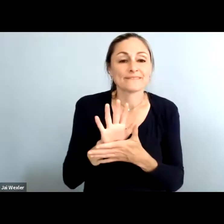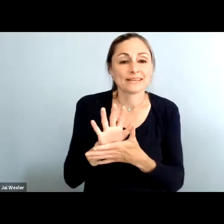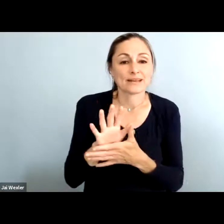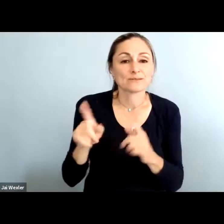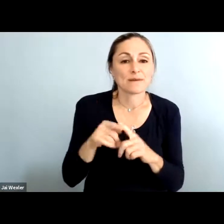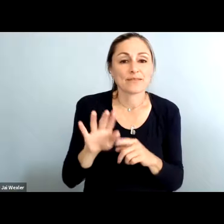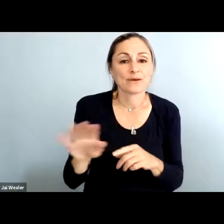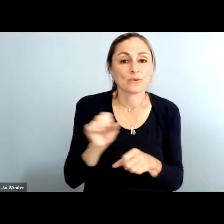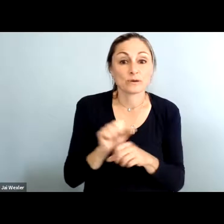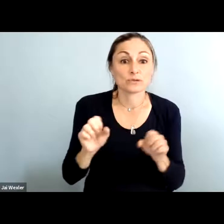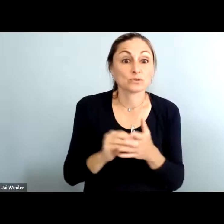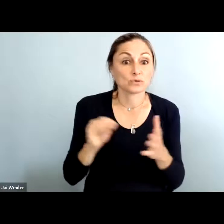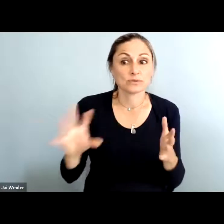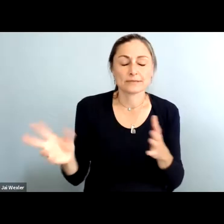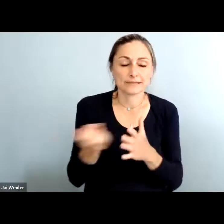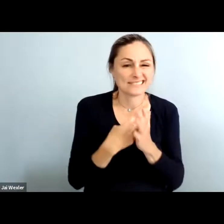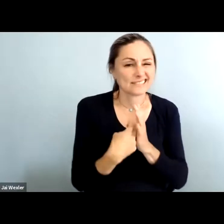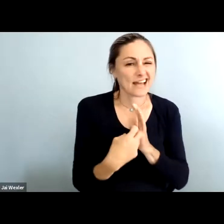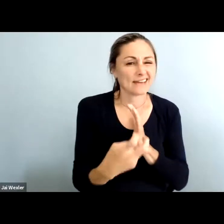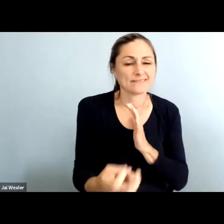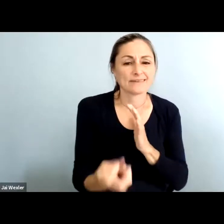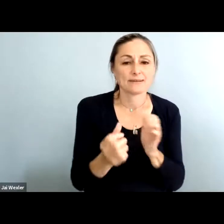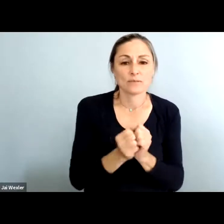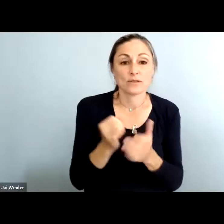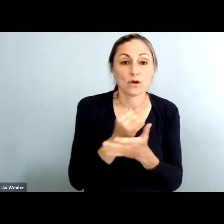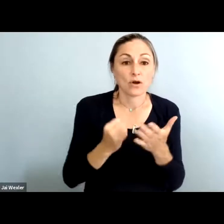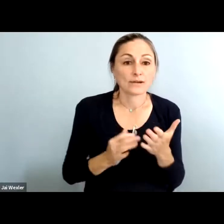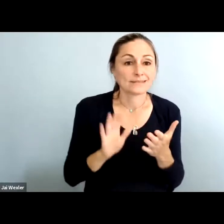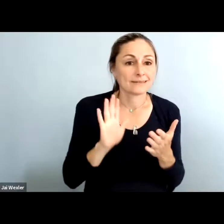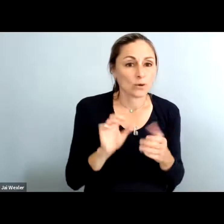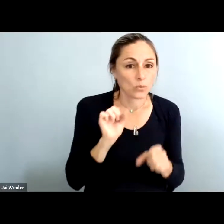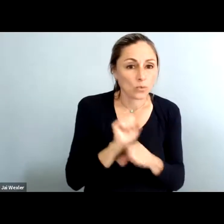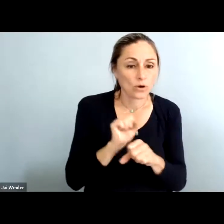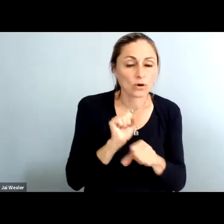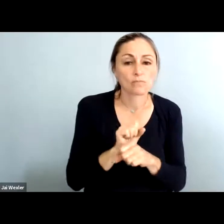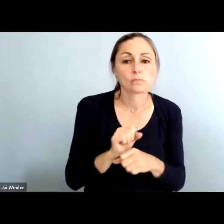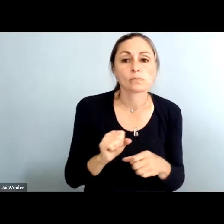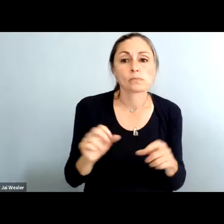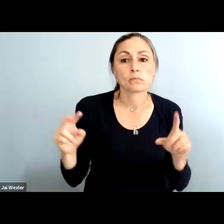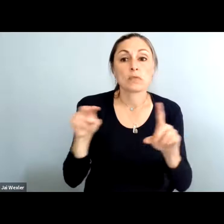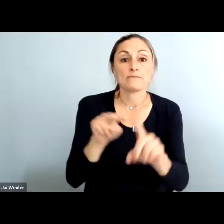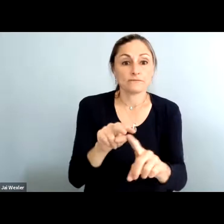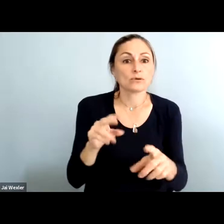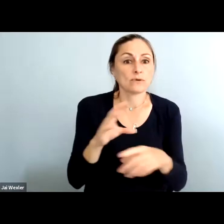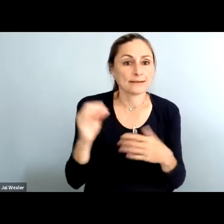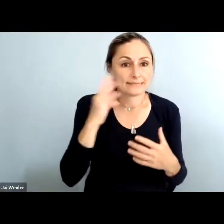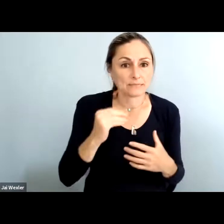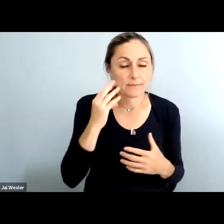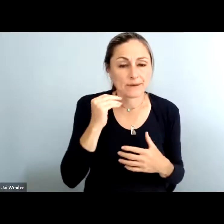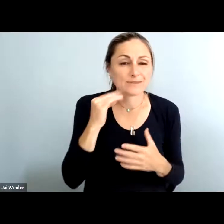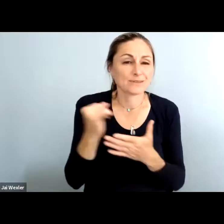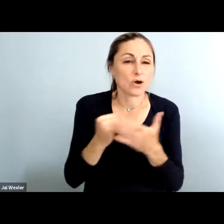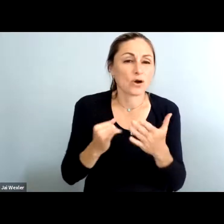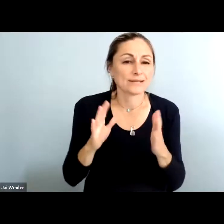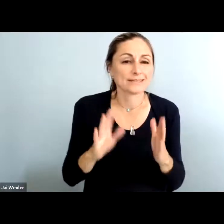to really dive in deep with the artist's work and also view and experience the artist's